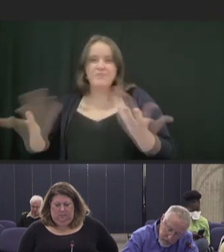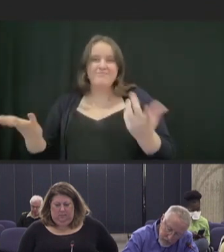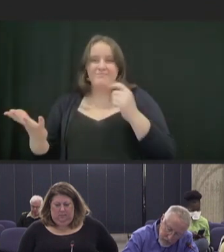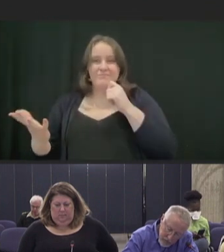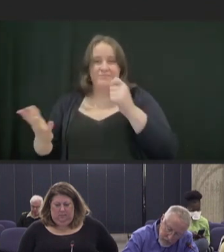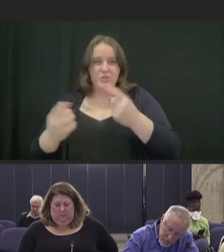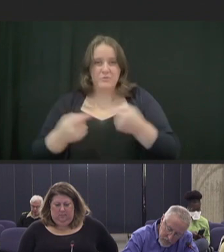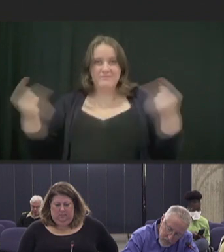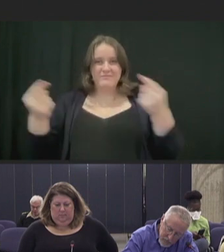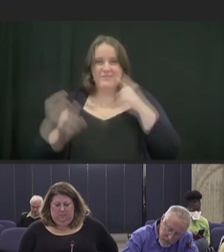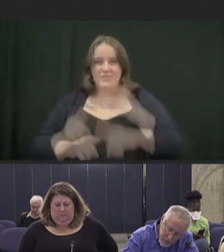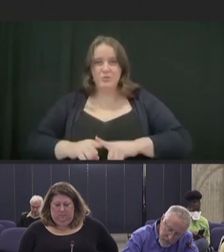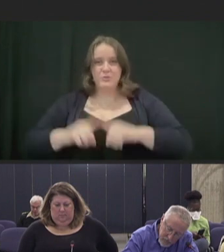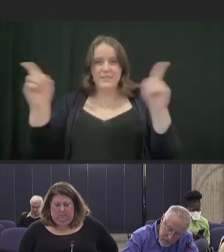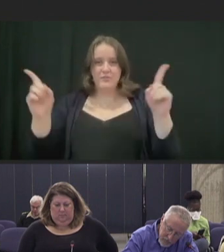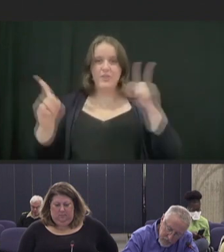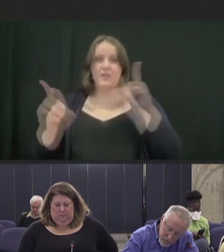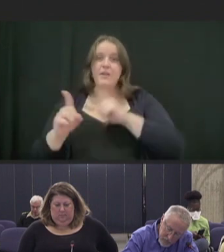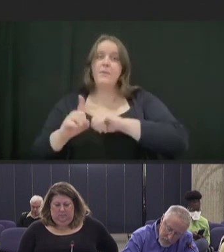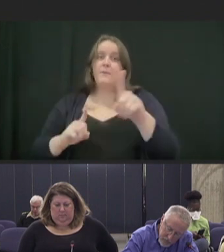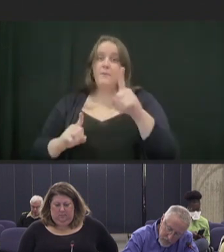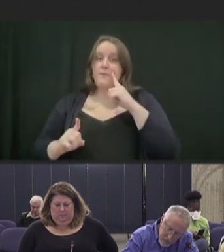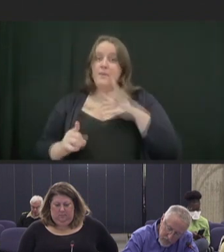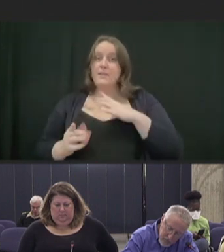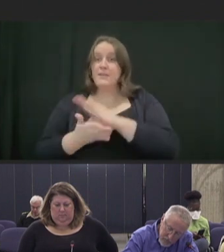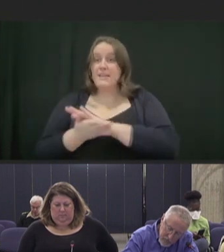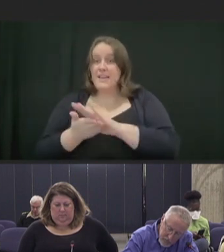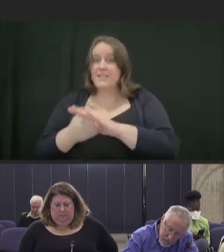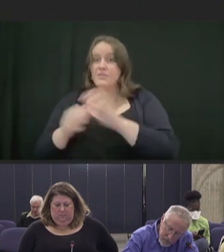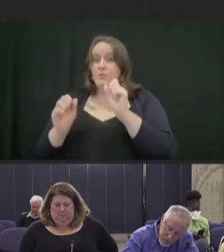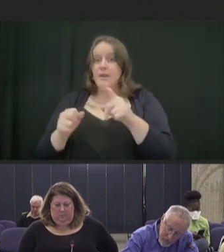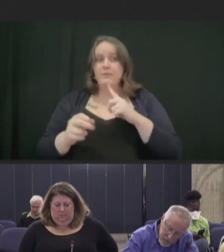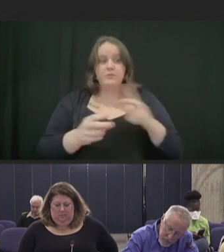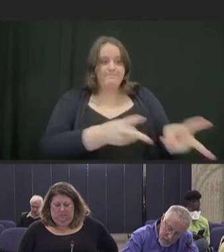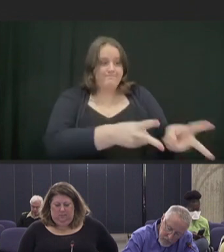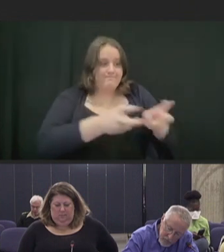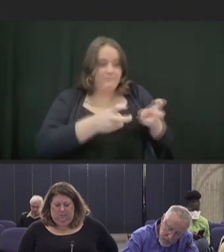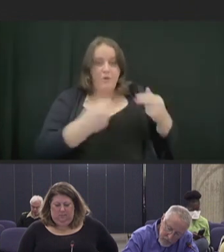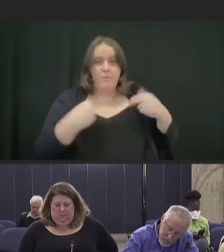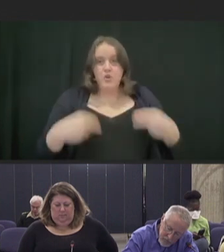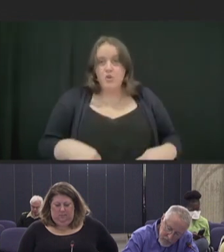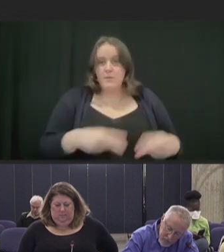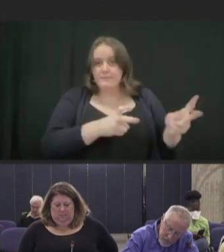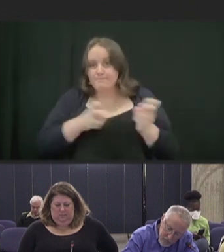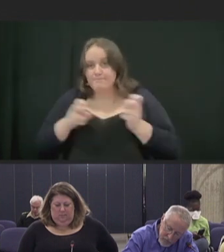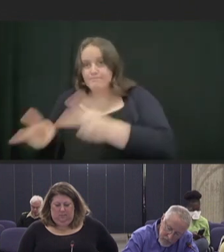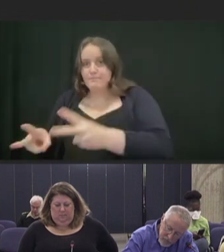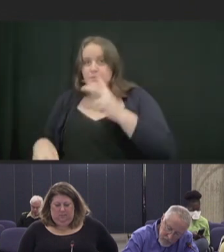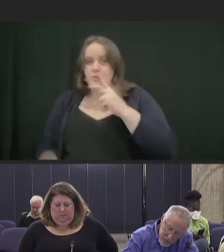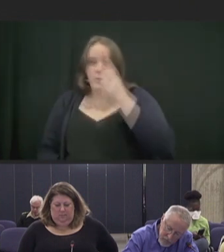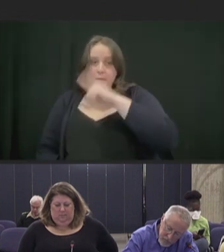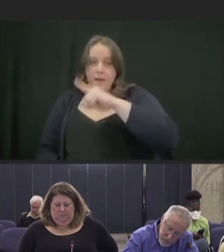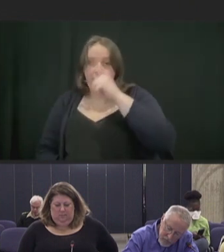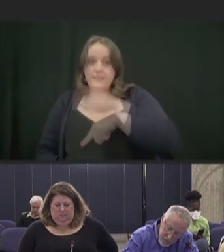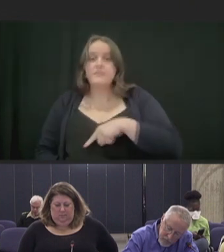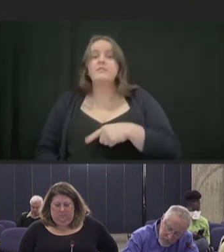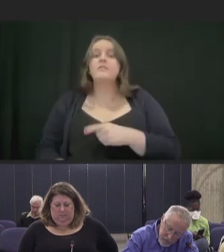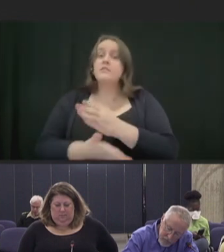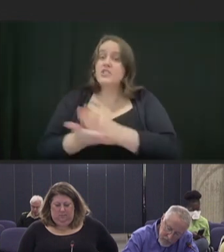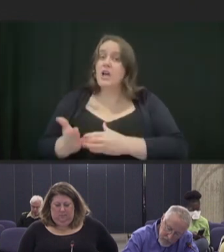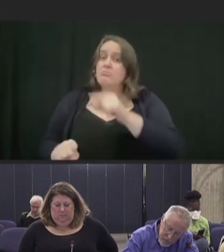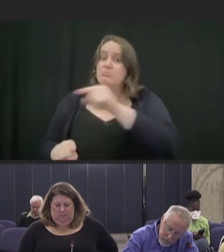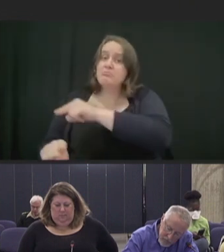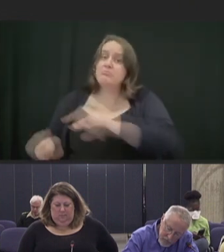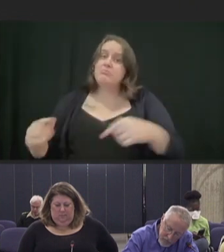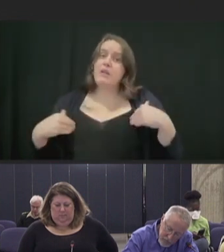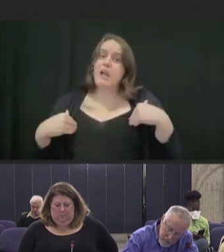human genes into mice. But in the case of rhesus macaques, they sometimes do have antibody genes that are similar enough that you can